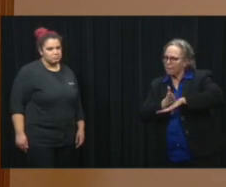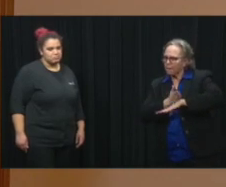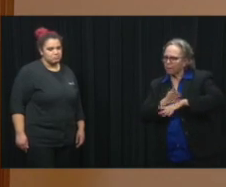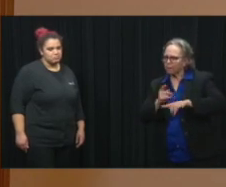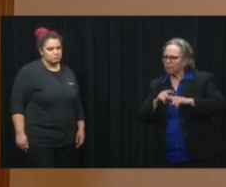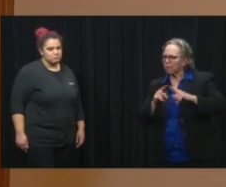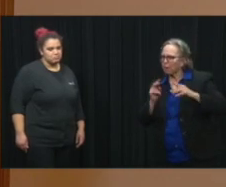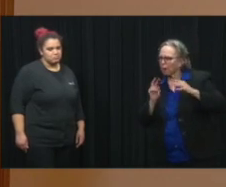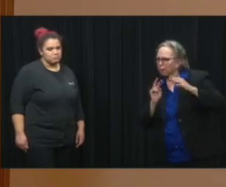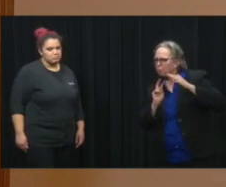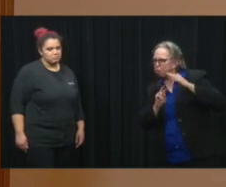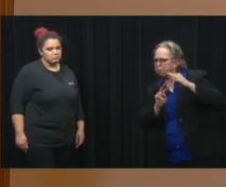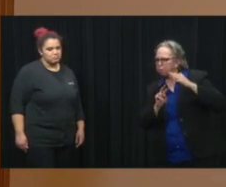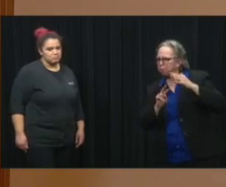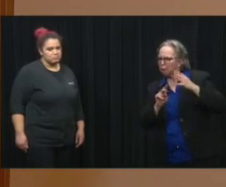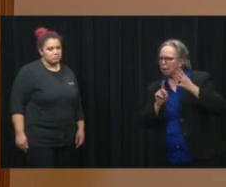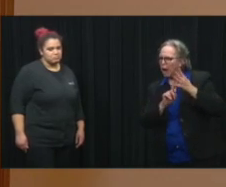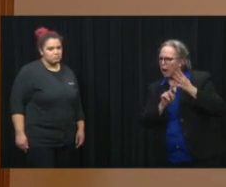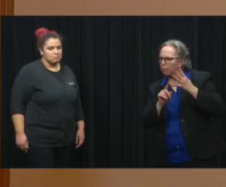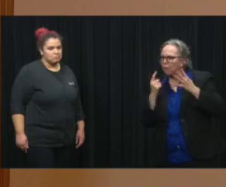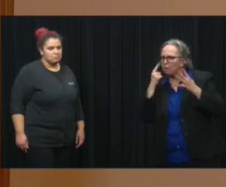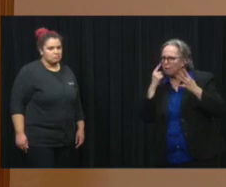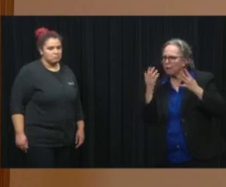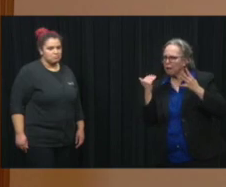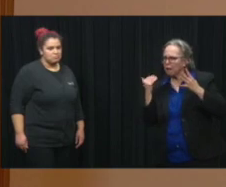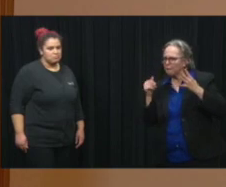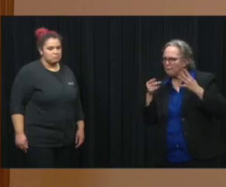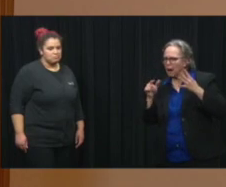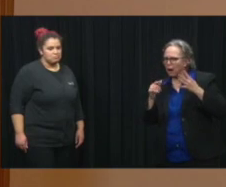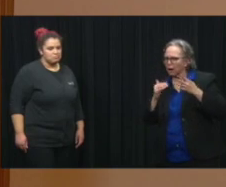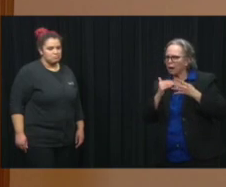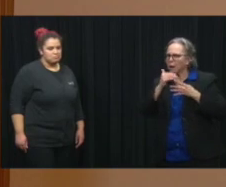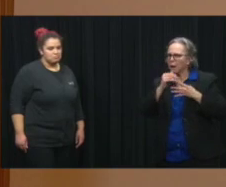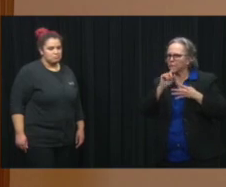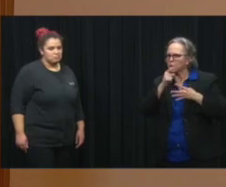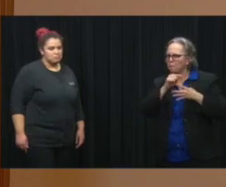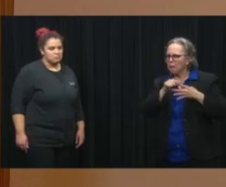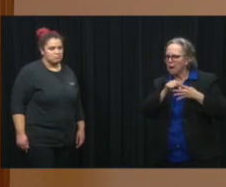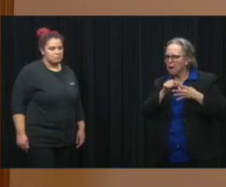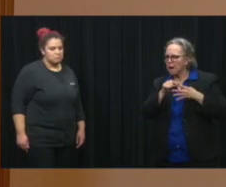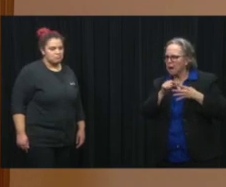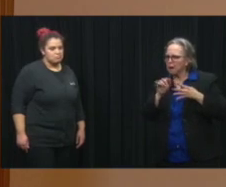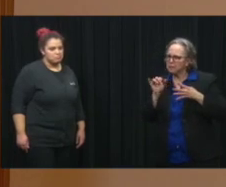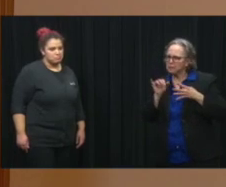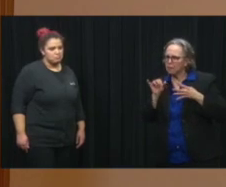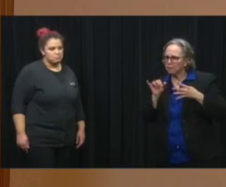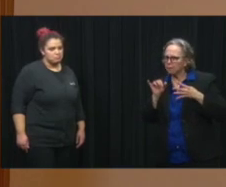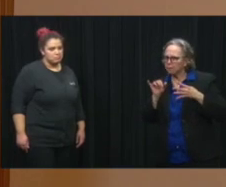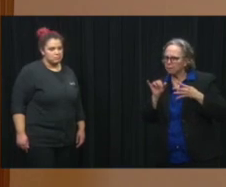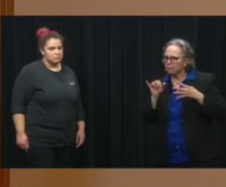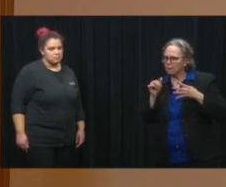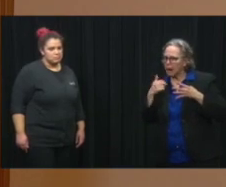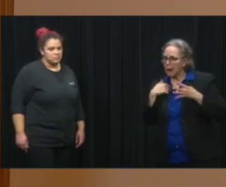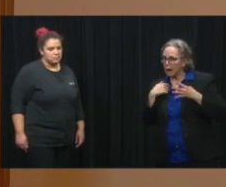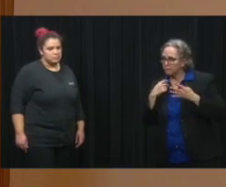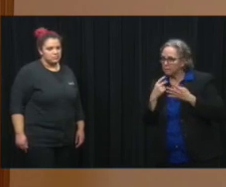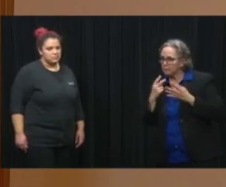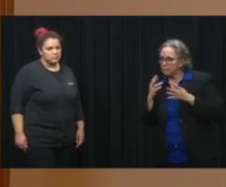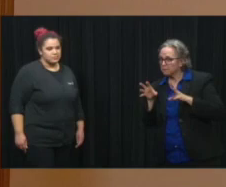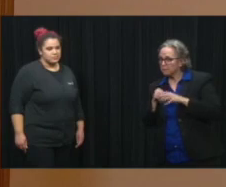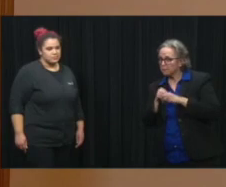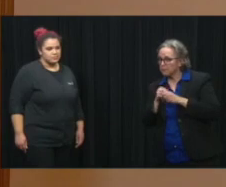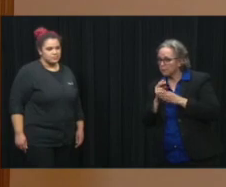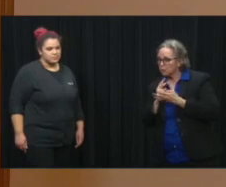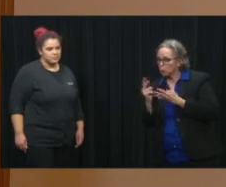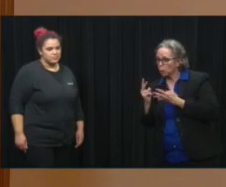And I think that really holds true. I think, while we have 2 weeks to build up, Monday will be worse